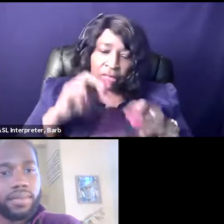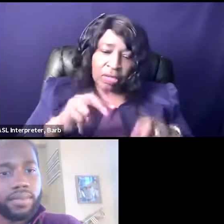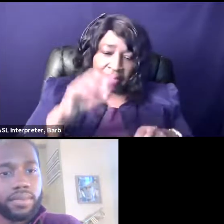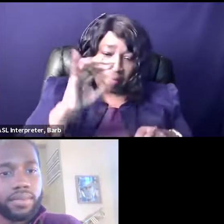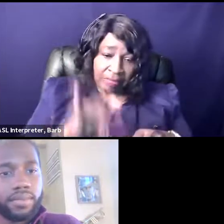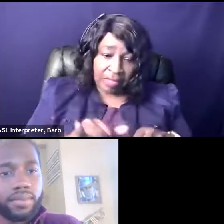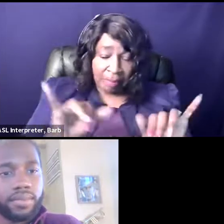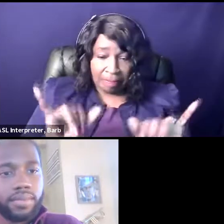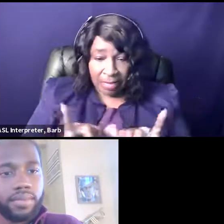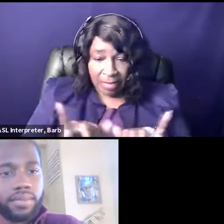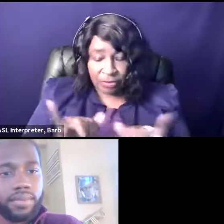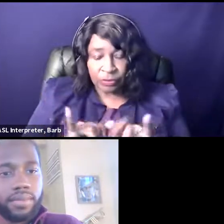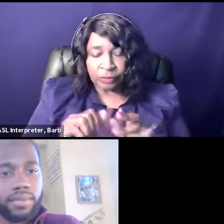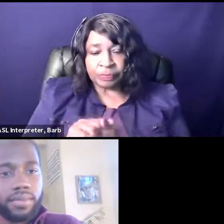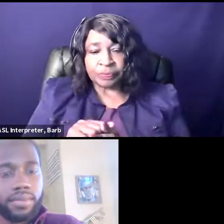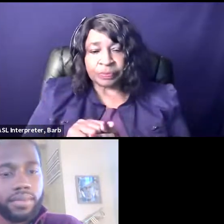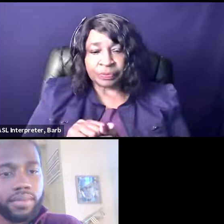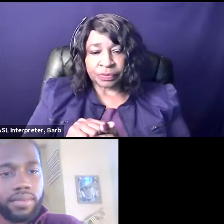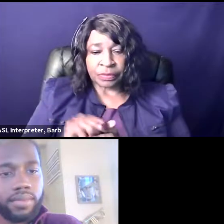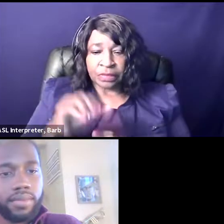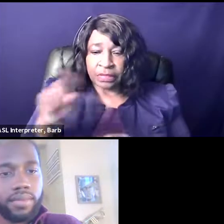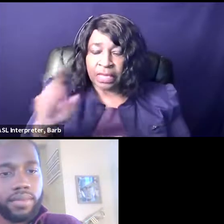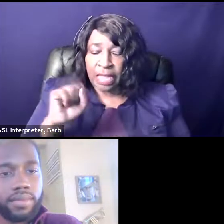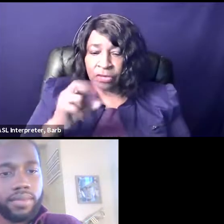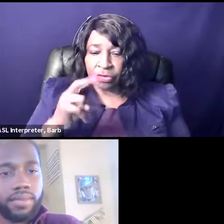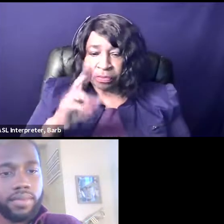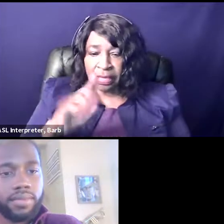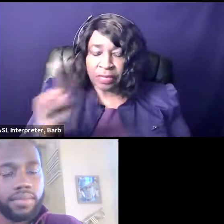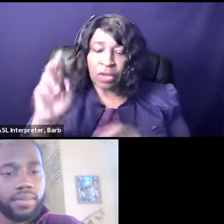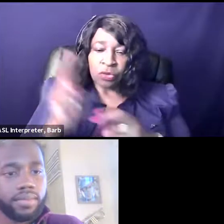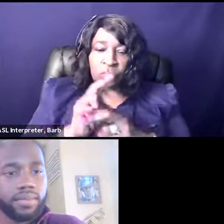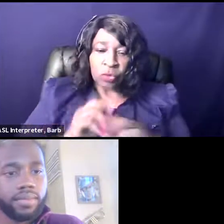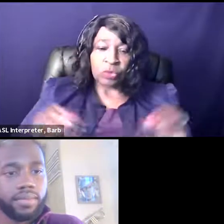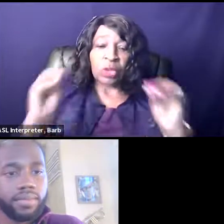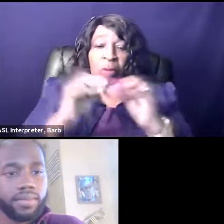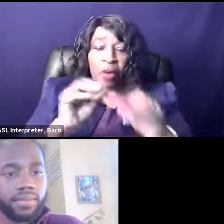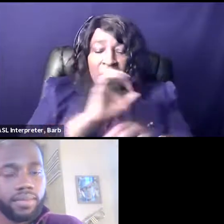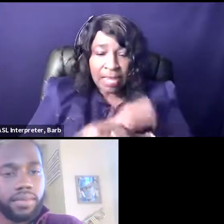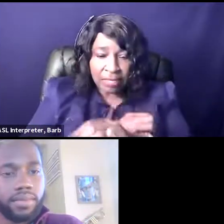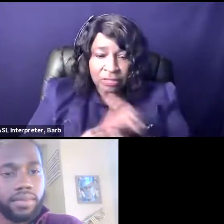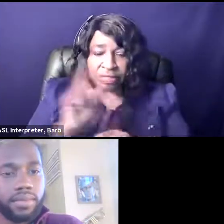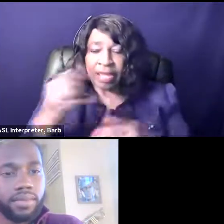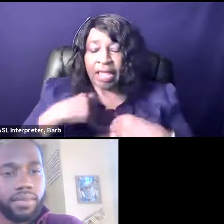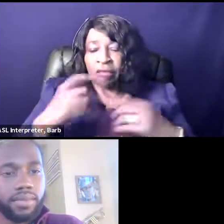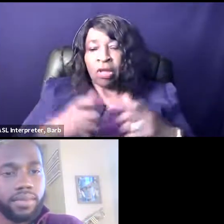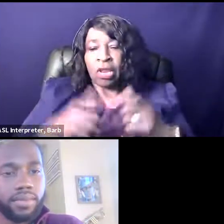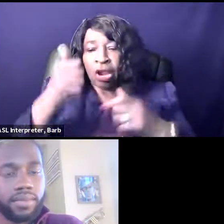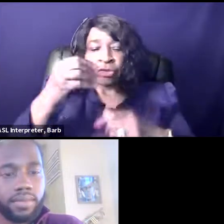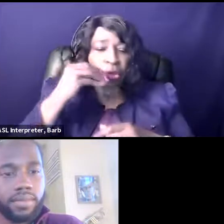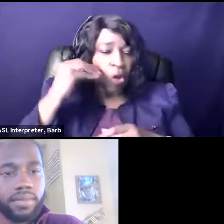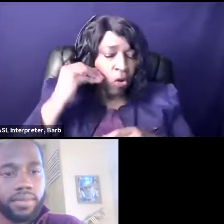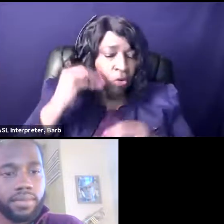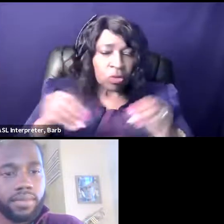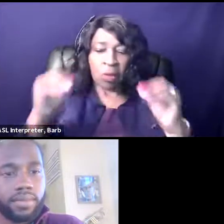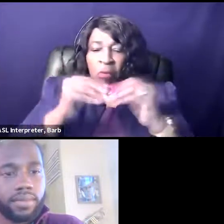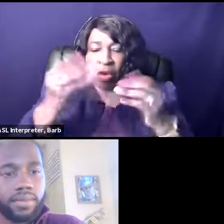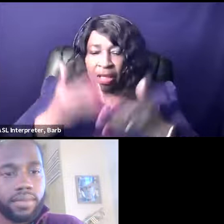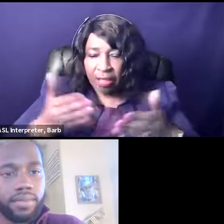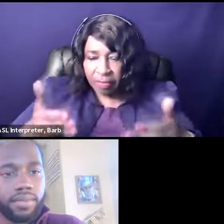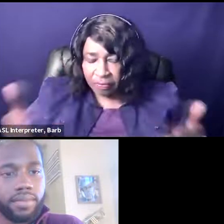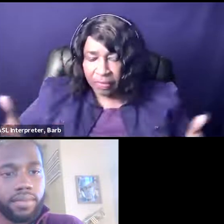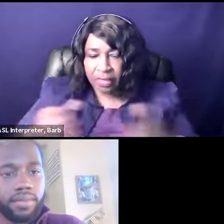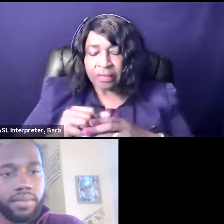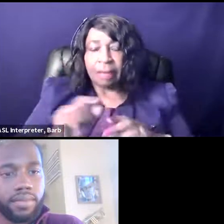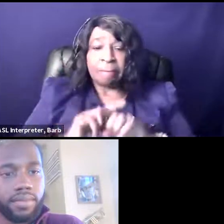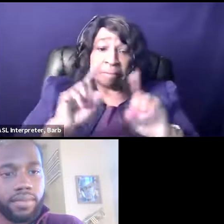that people in suburbs consume more energy because they have larger homes, more gadgets.